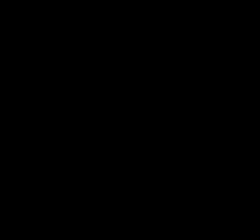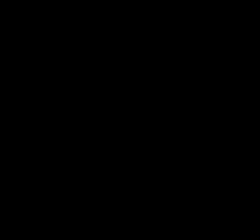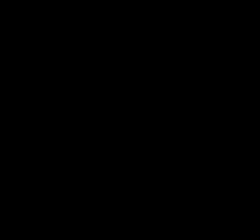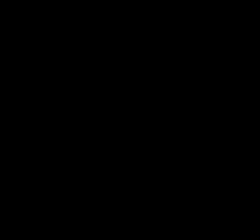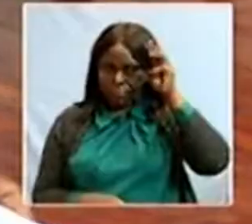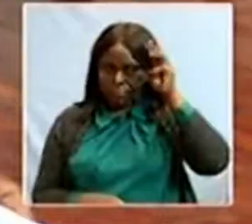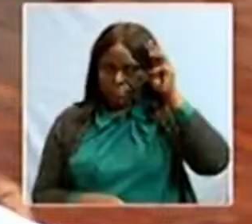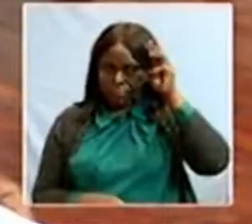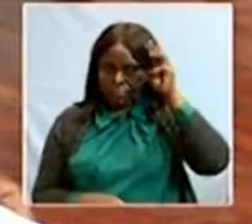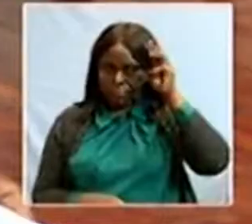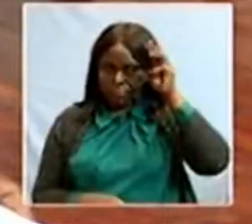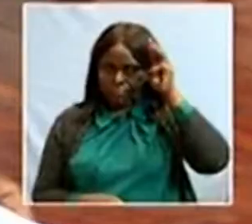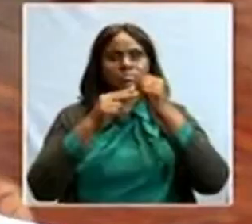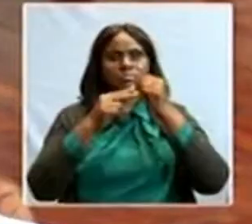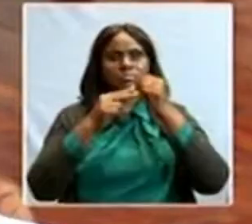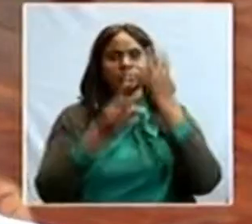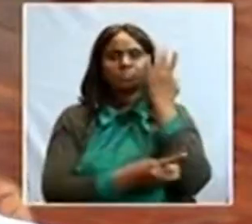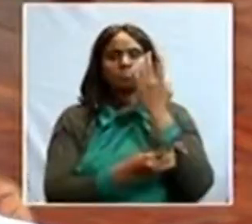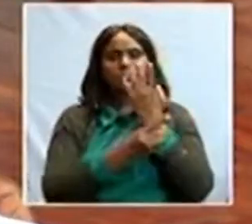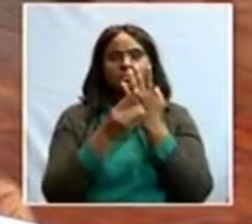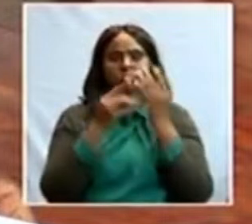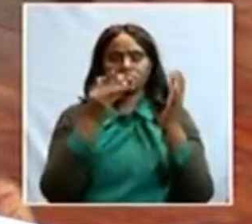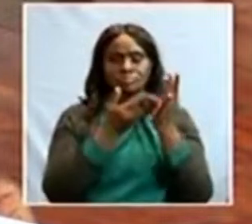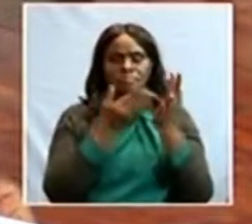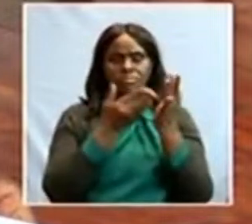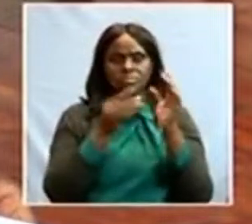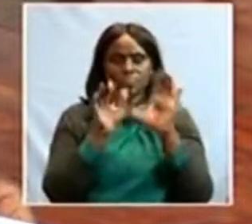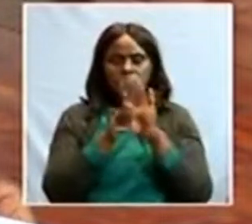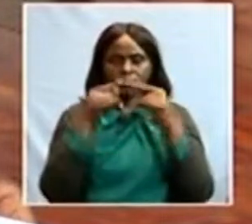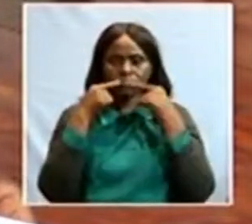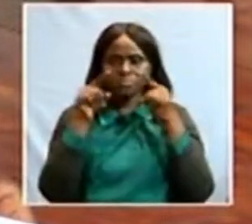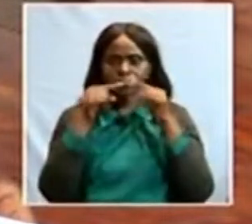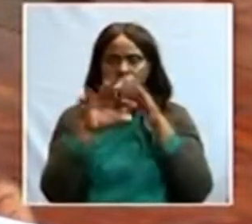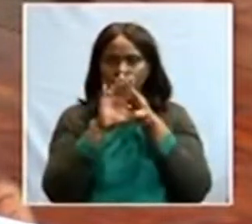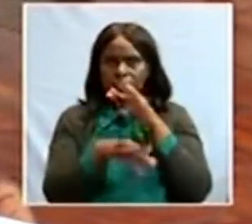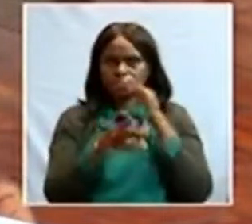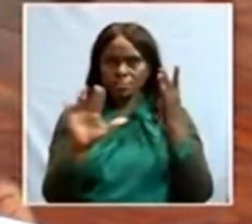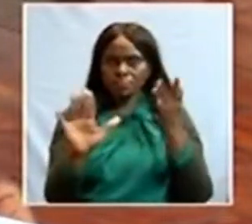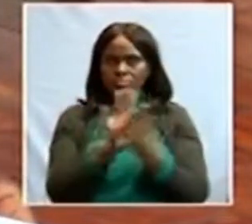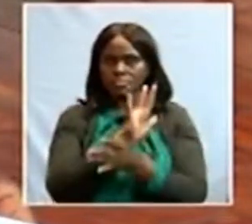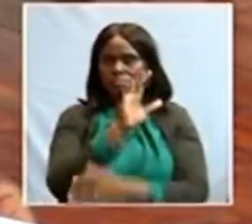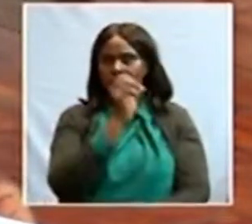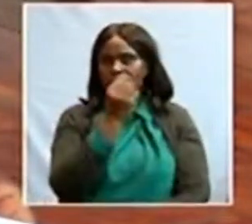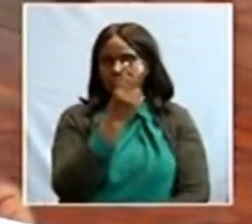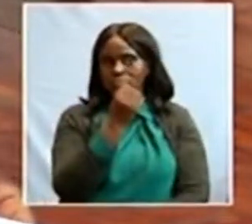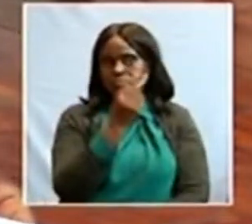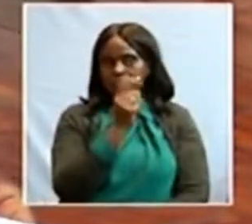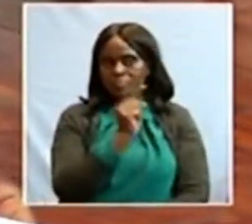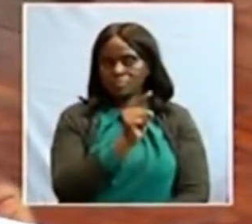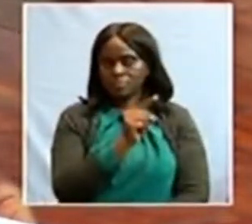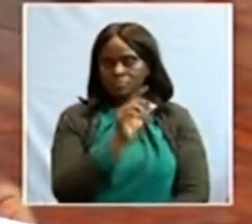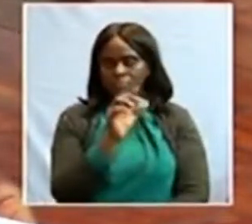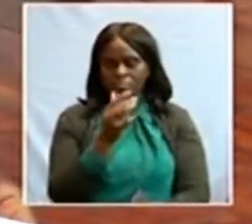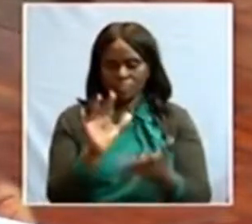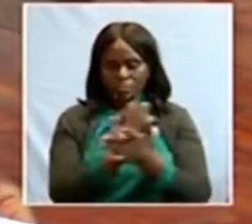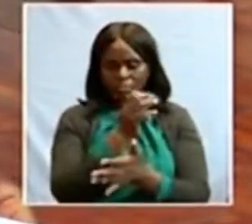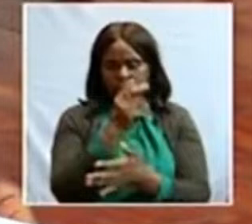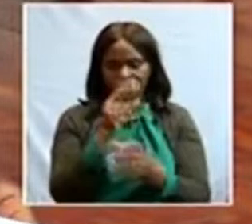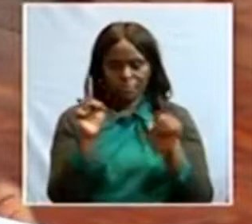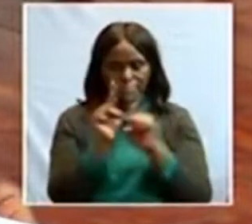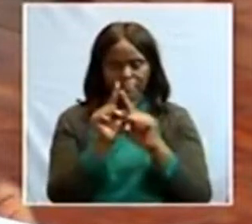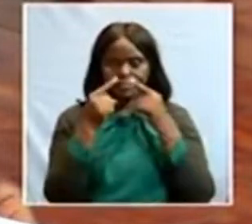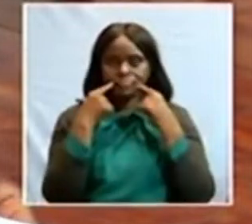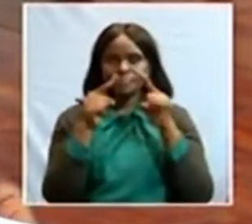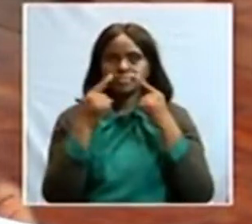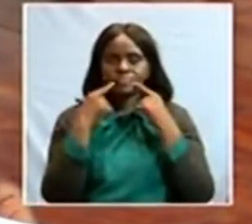and is in the circular, and on page 12 of the same